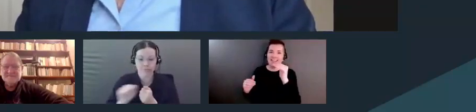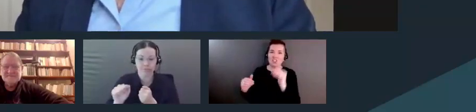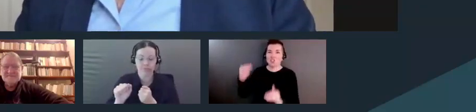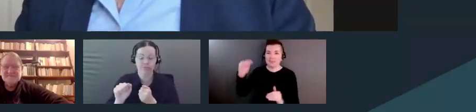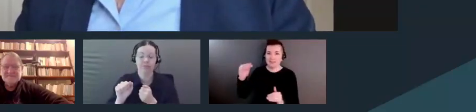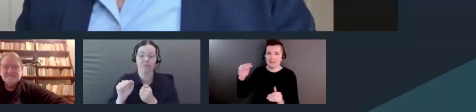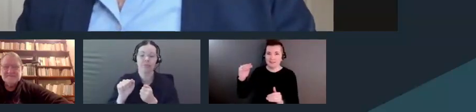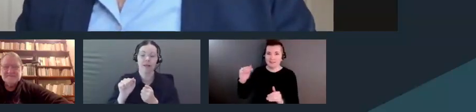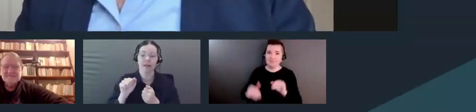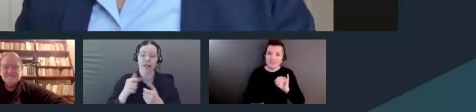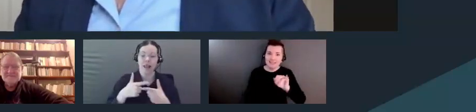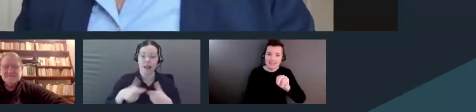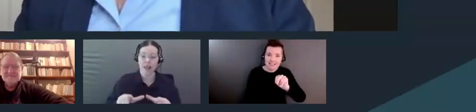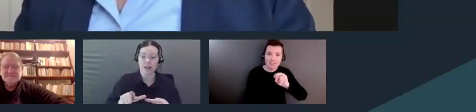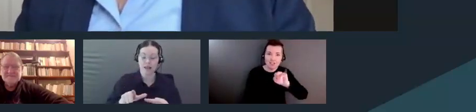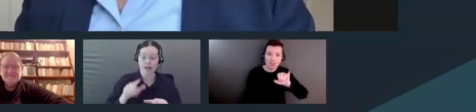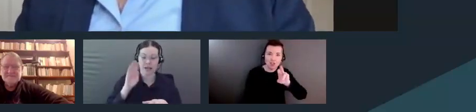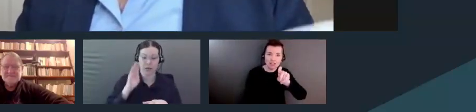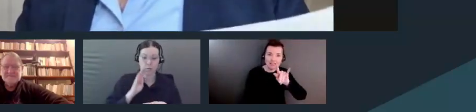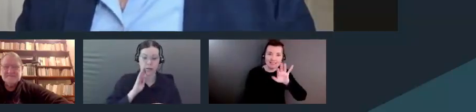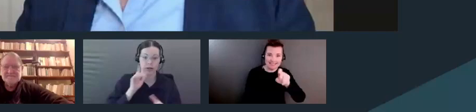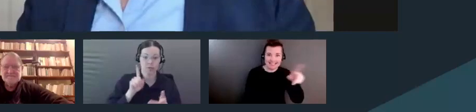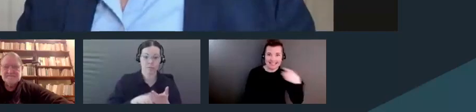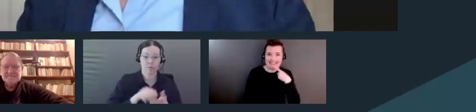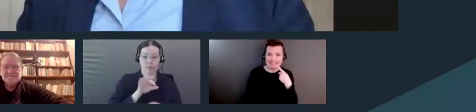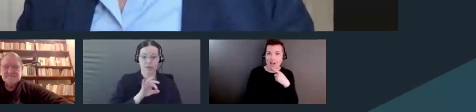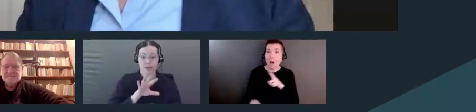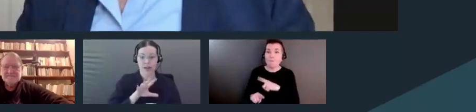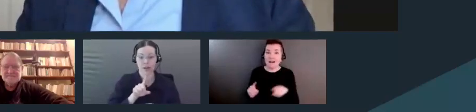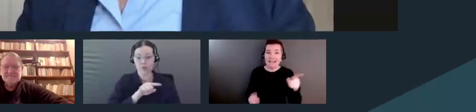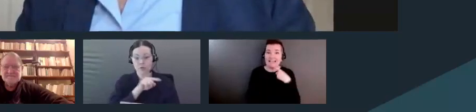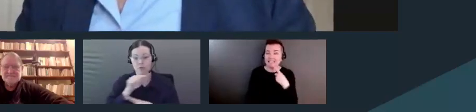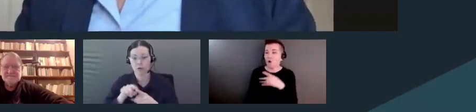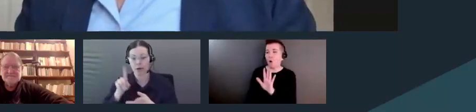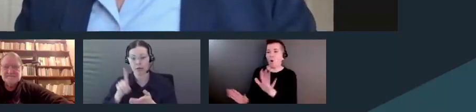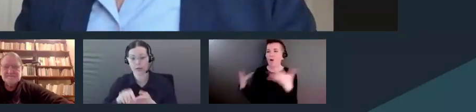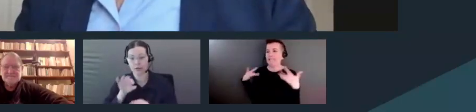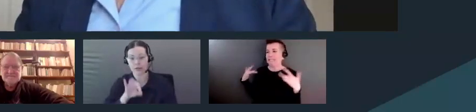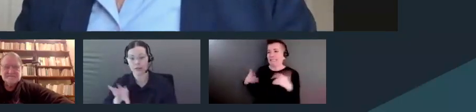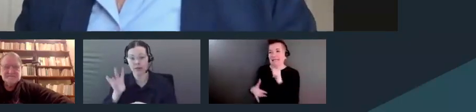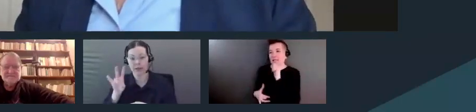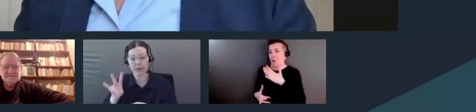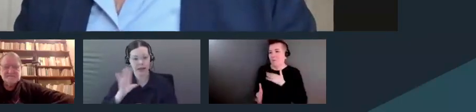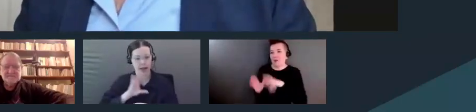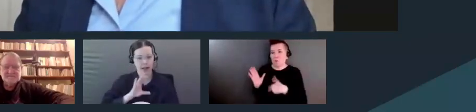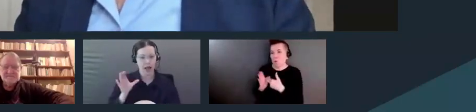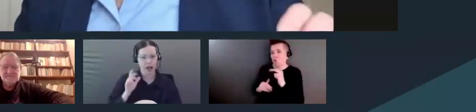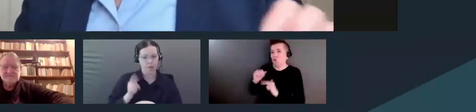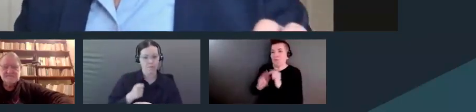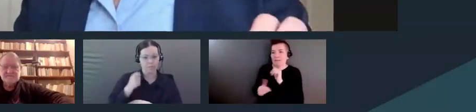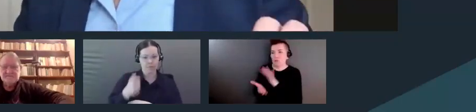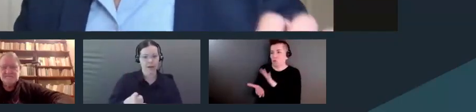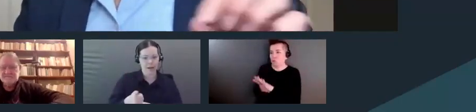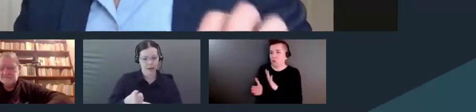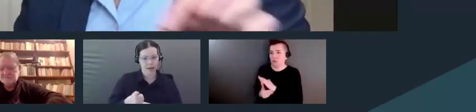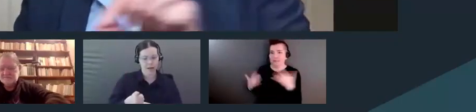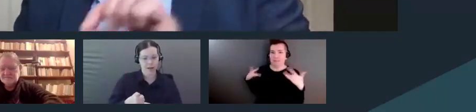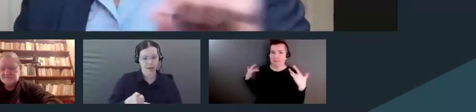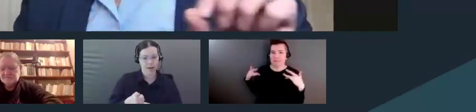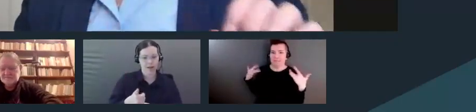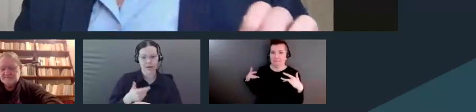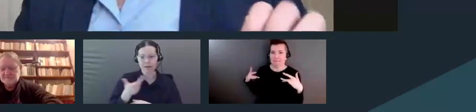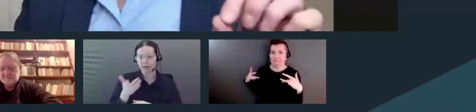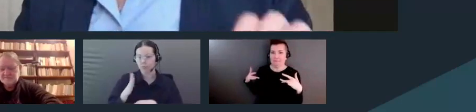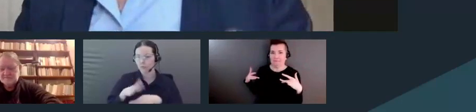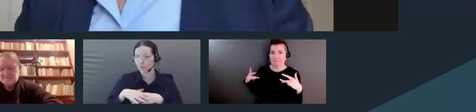said, building schools is not my department, and he shuffled the blame. This is what a Canadian-run genocide